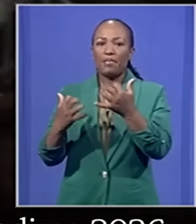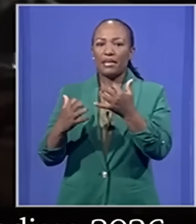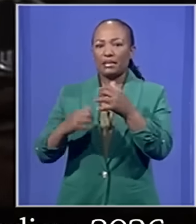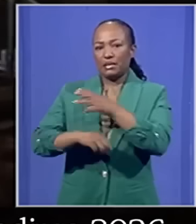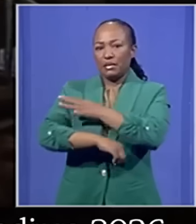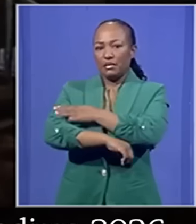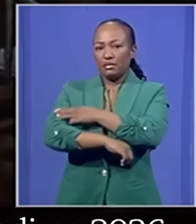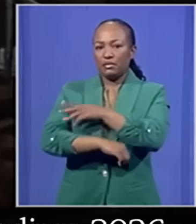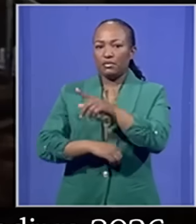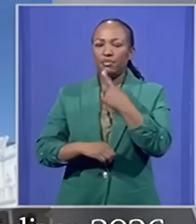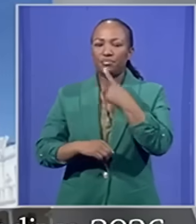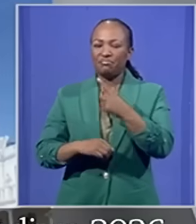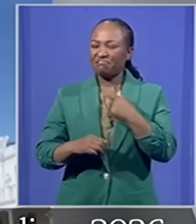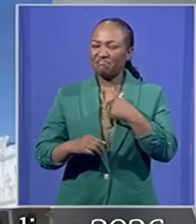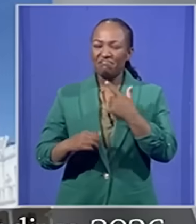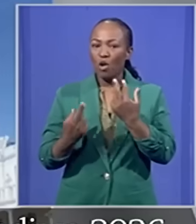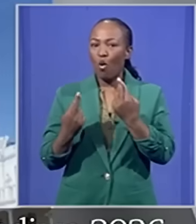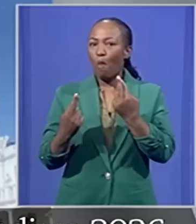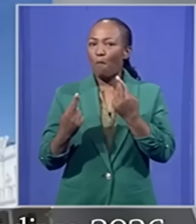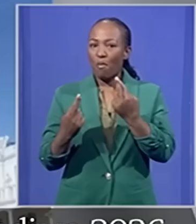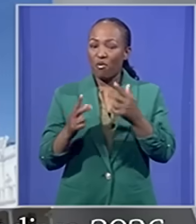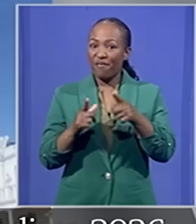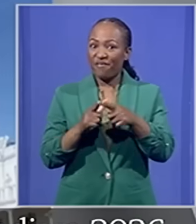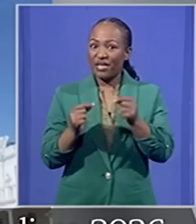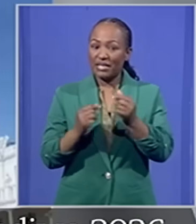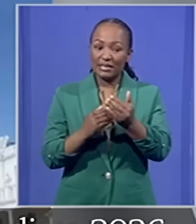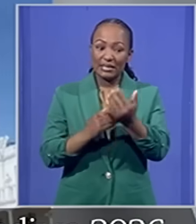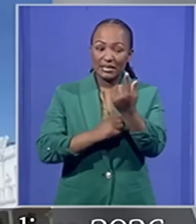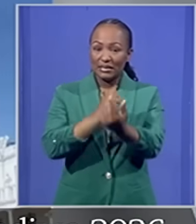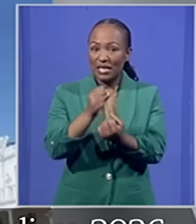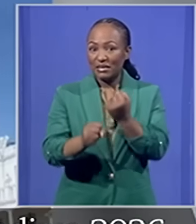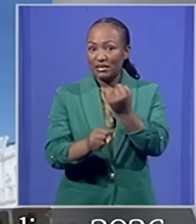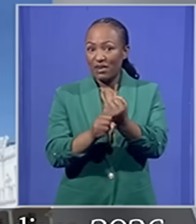gore kago ya Palamente e tla konosediwa mo ngwageng yo tlang.